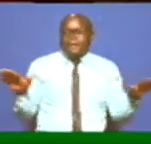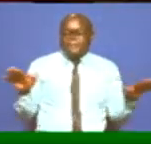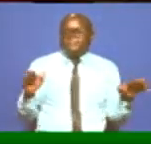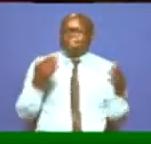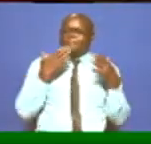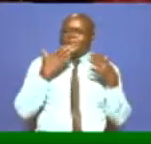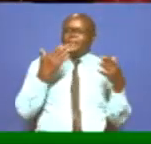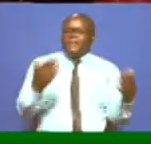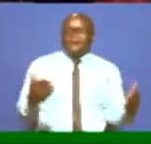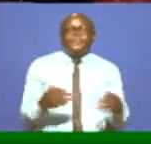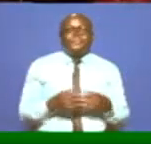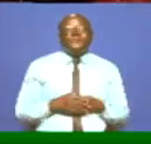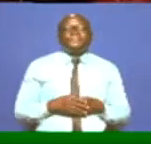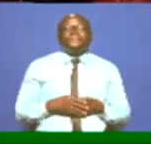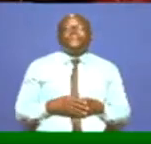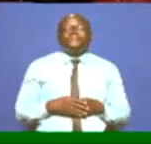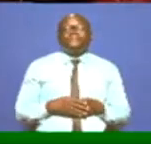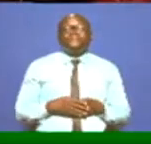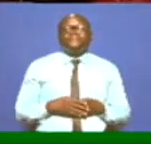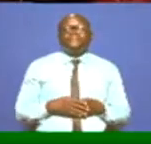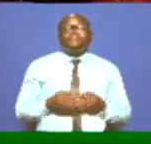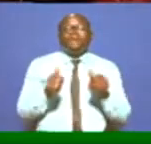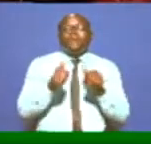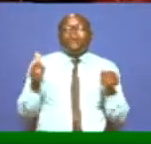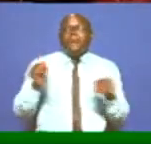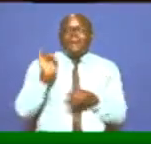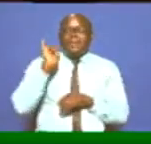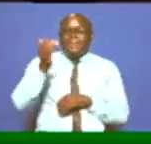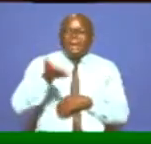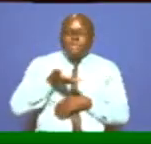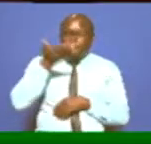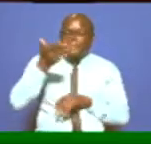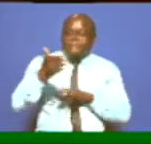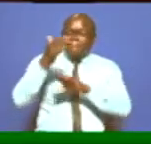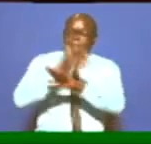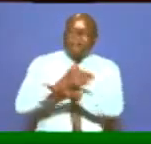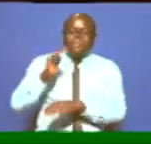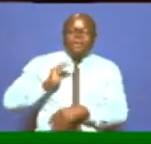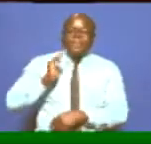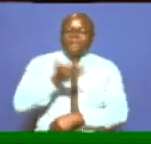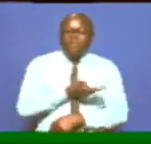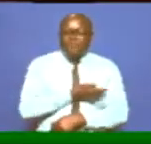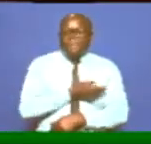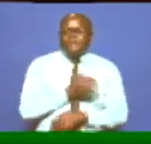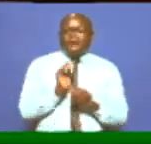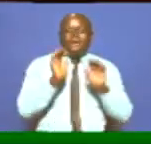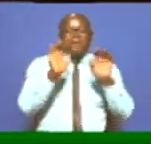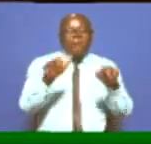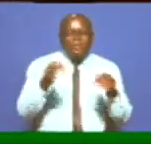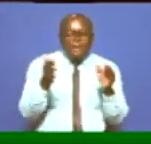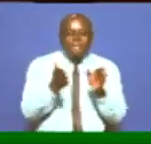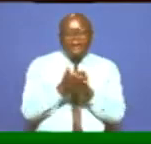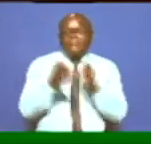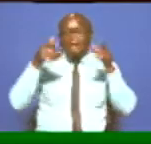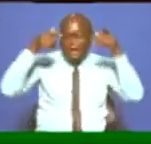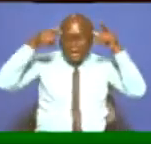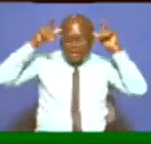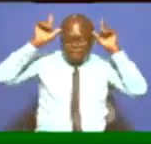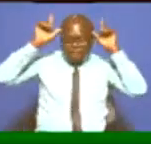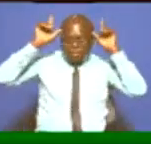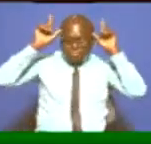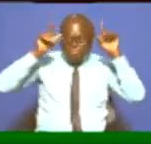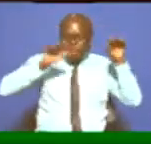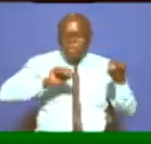Speaker. Very well. That one will be replied to before the Departmental Committee on Agriculture and Livestock. So we go